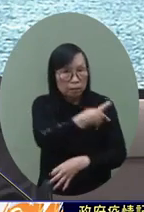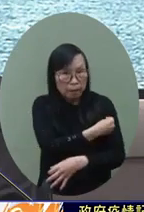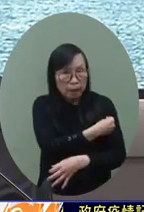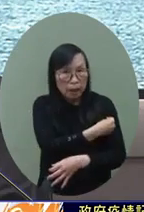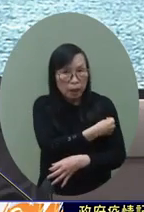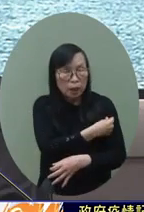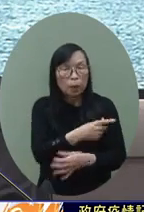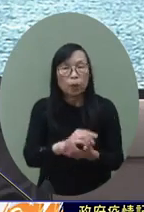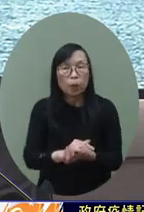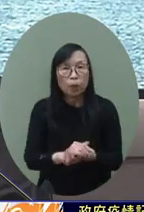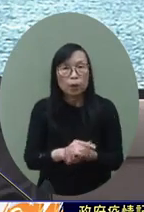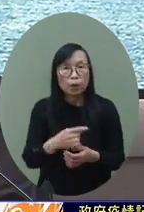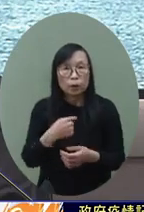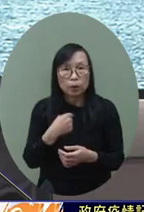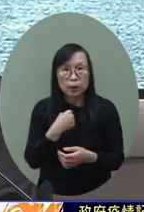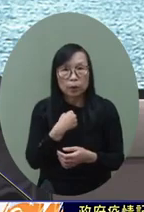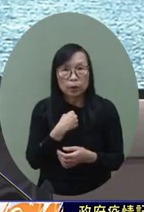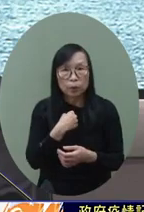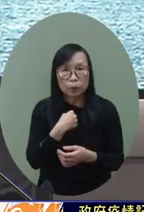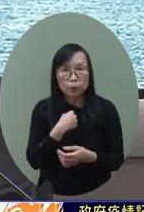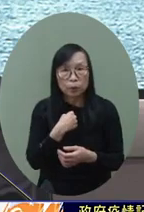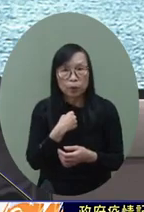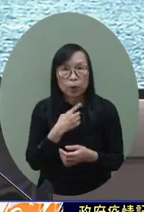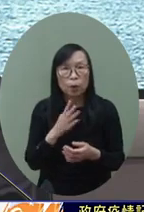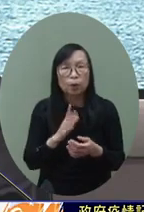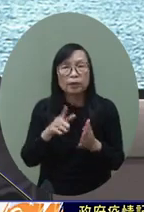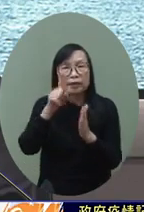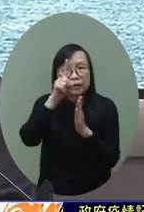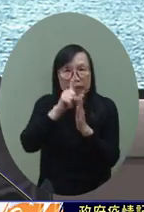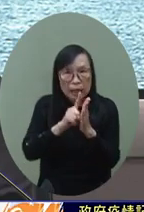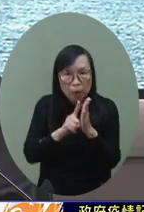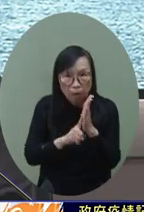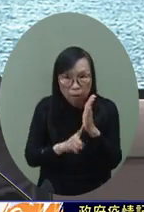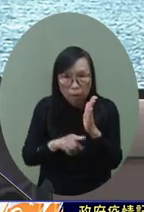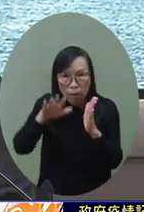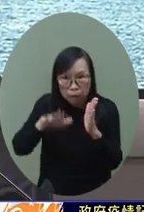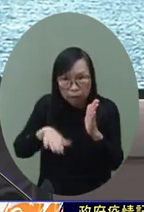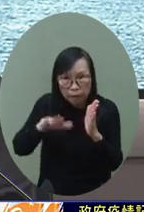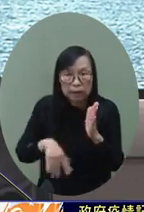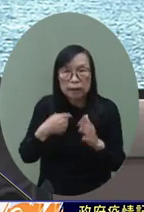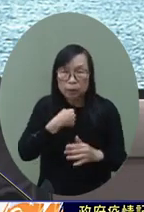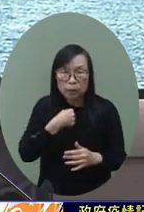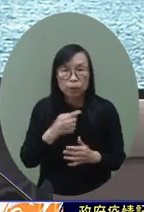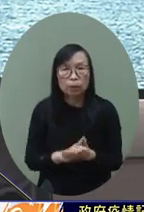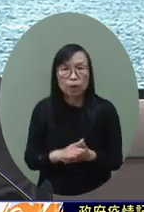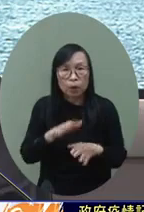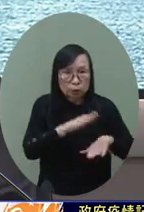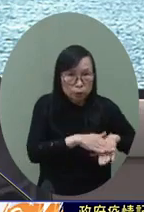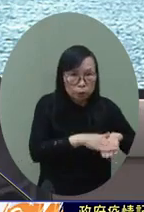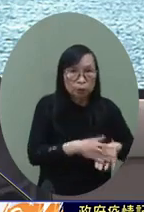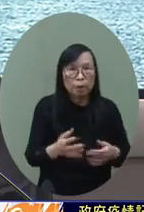special low temperature storage, and also the dilution requirement, the thawing requirement.